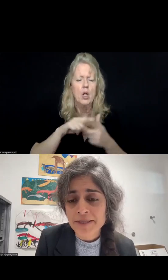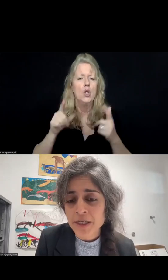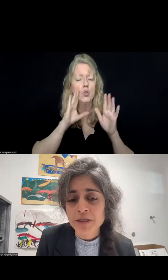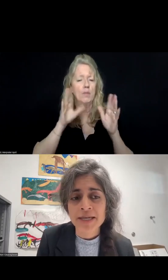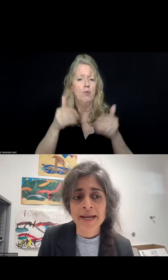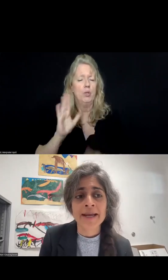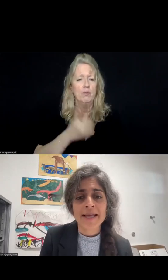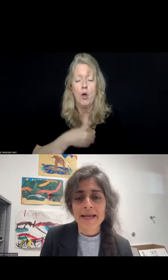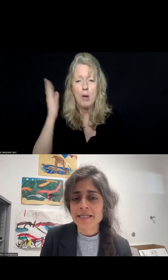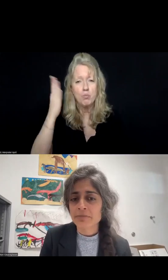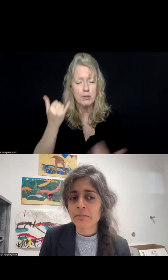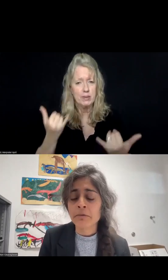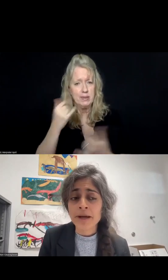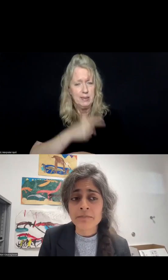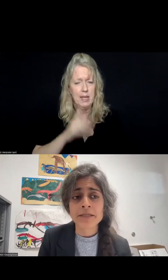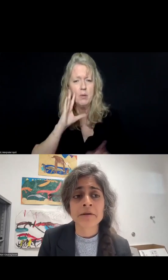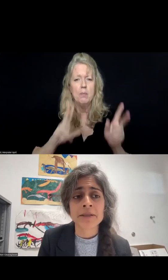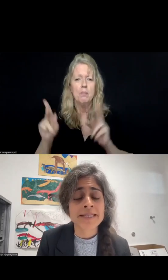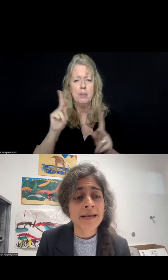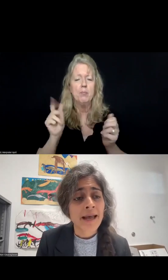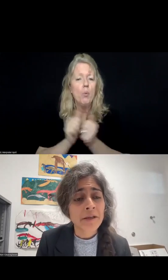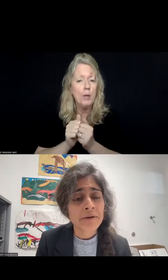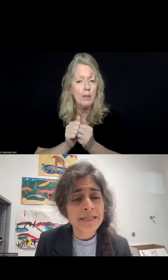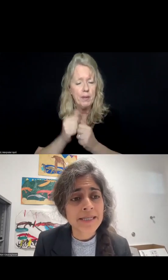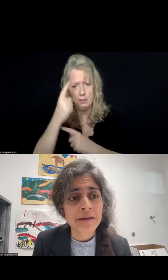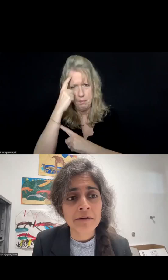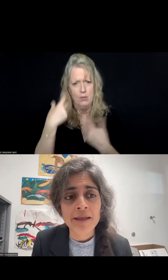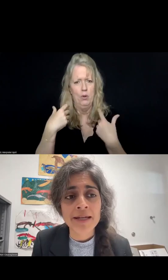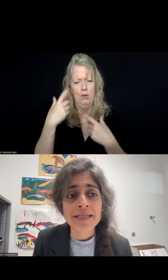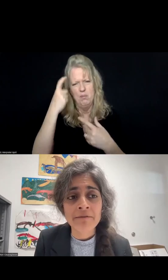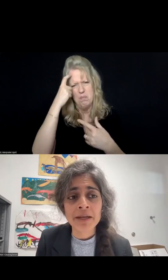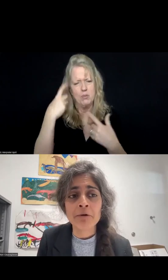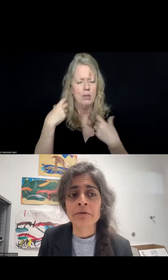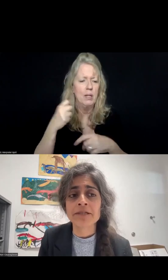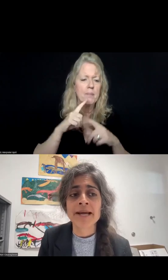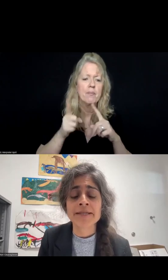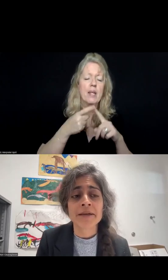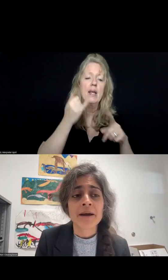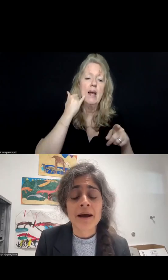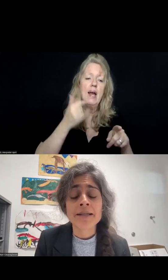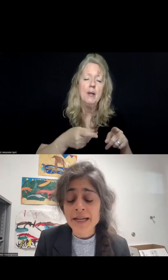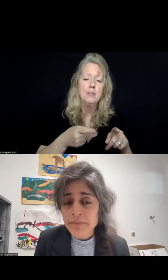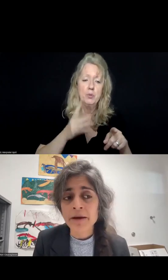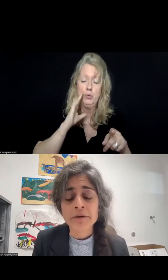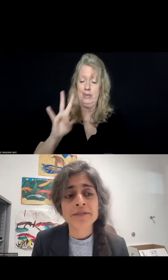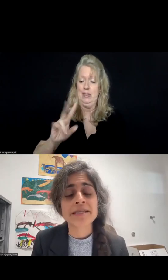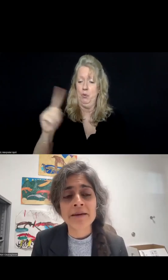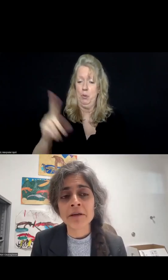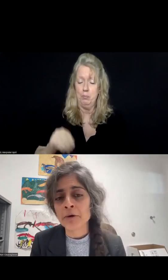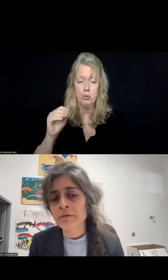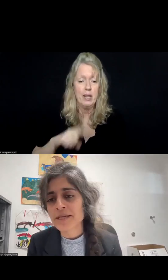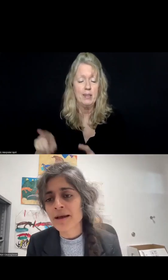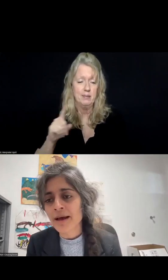our presentation today is people with mental illness. And you can see here that 71%, that tobacco use